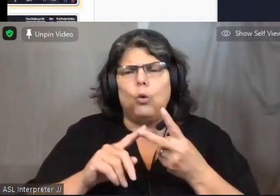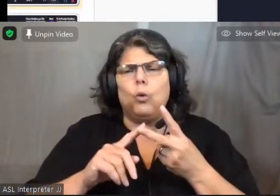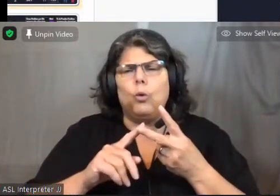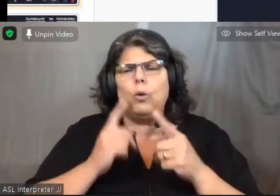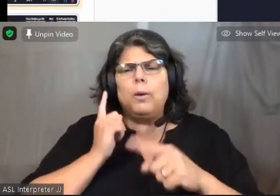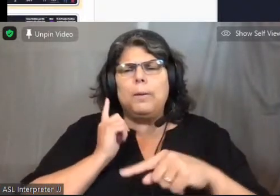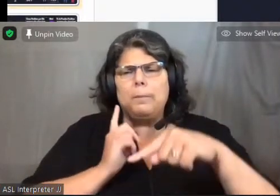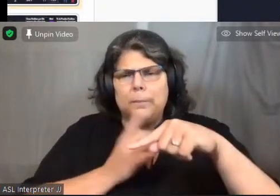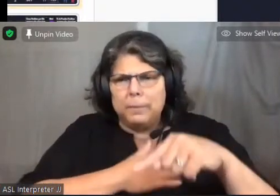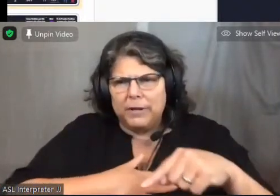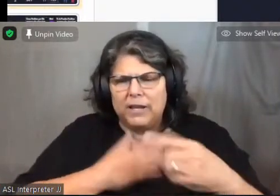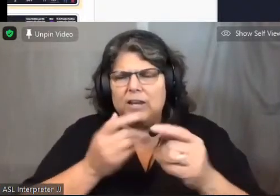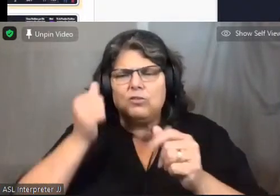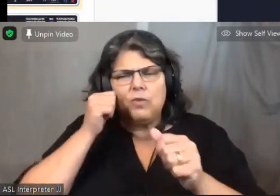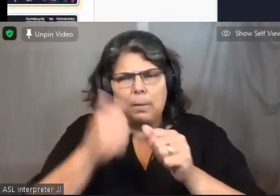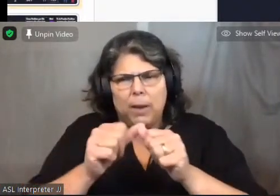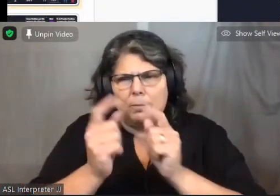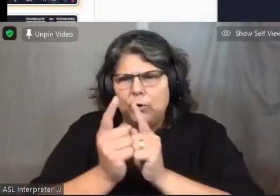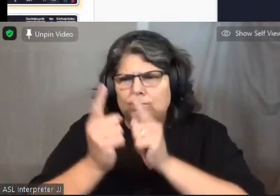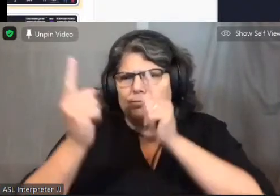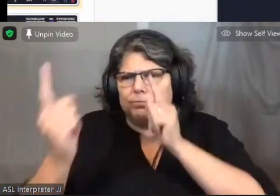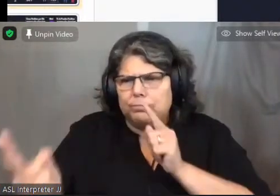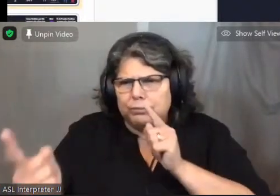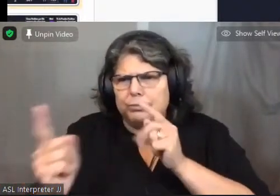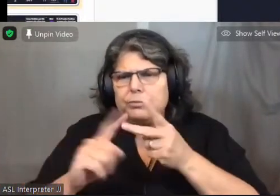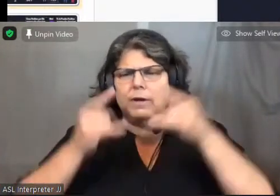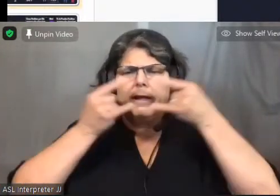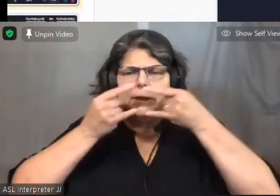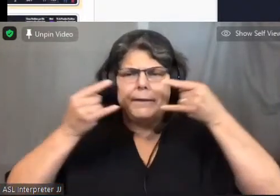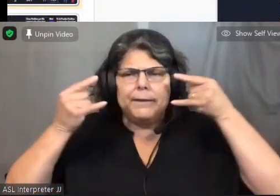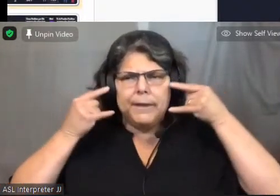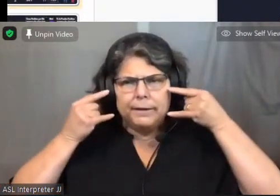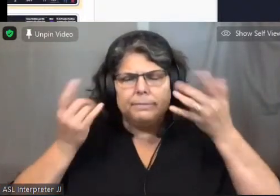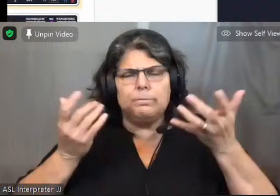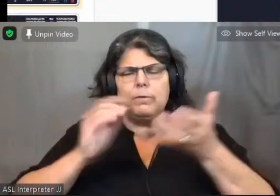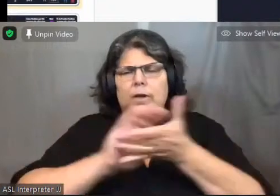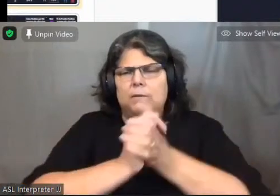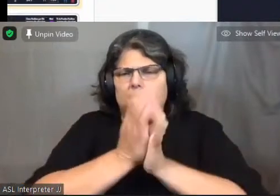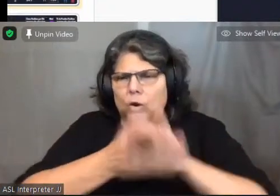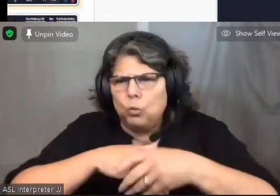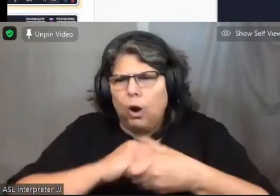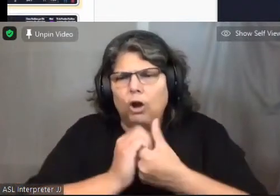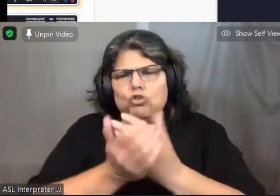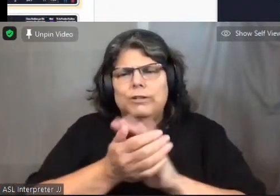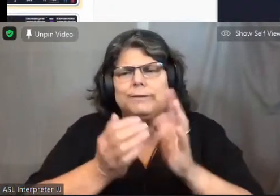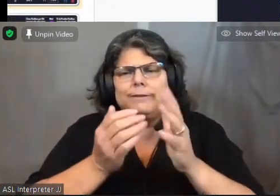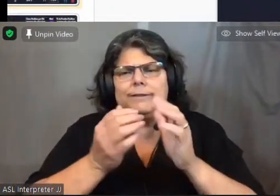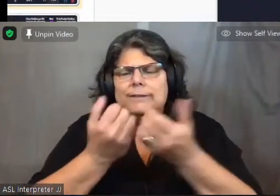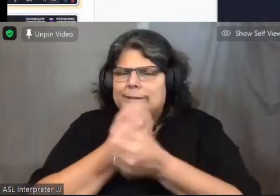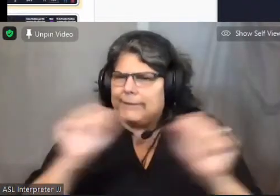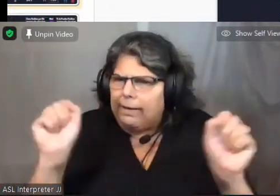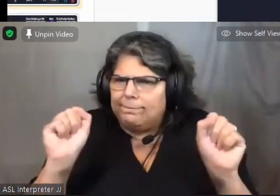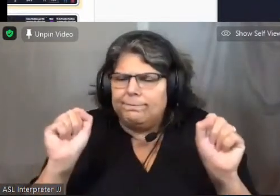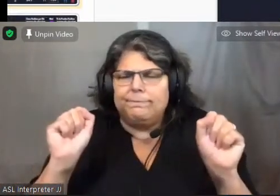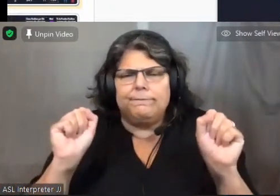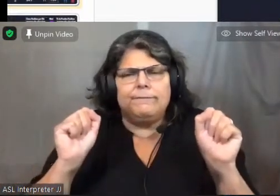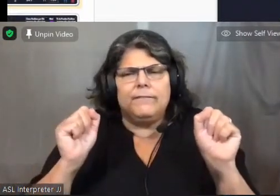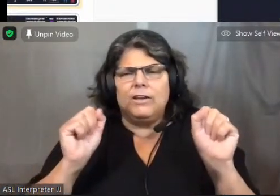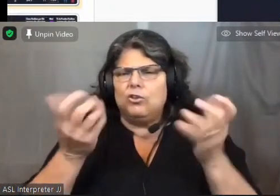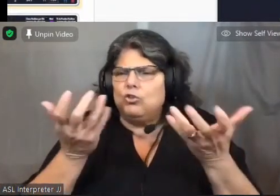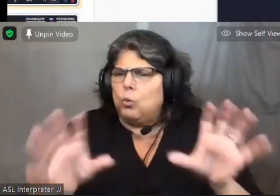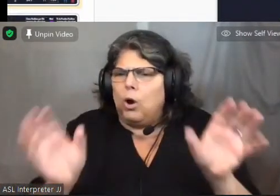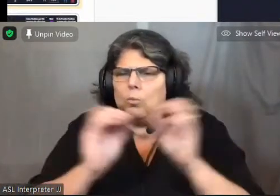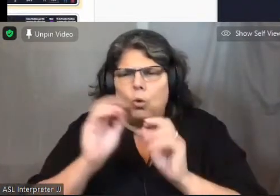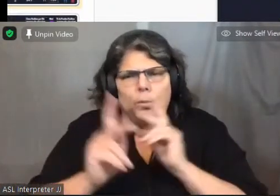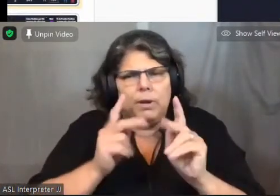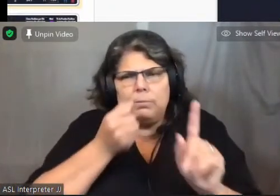try and use the distancing, masks, hand washing, and safety to keep our infection lower.